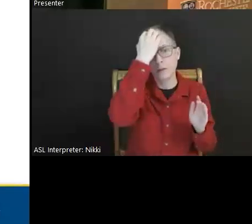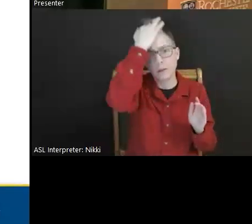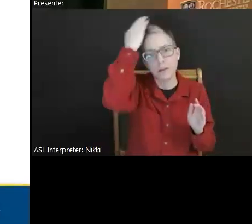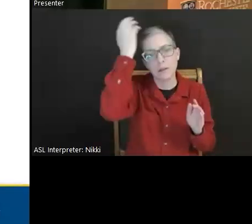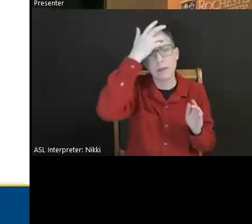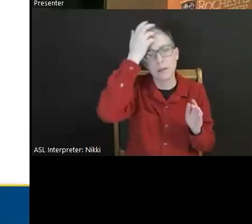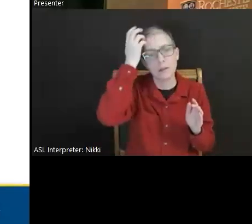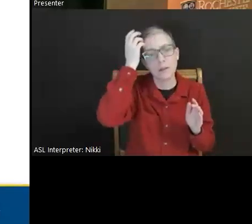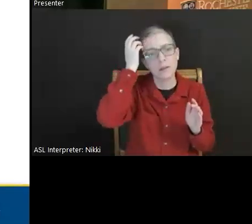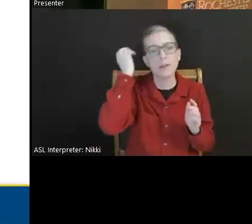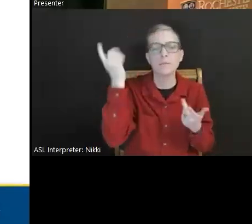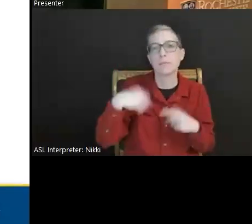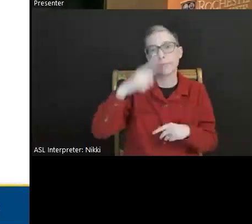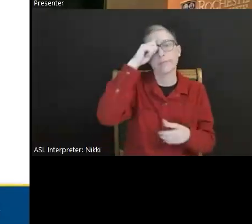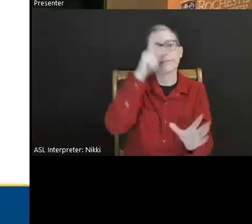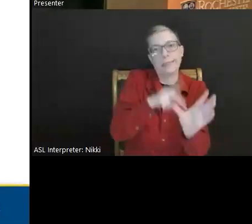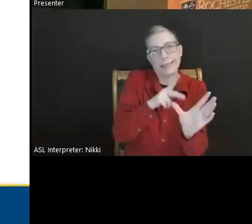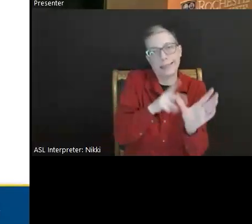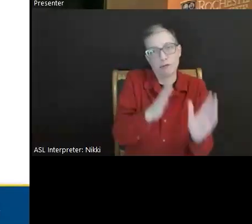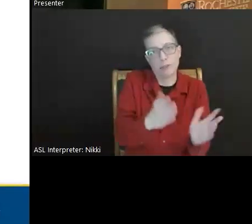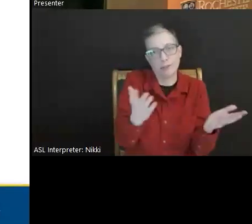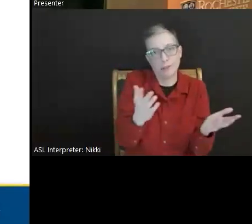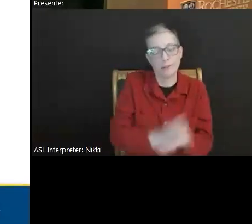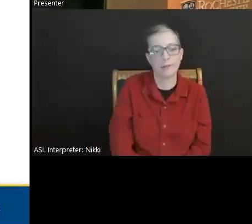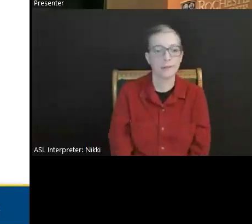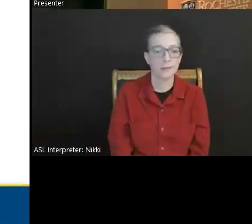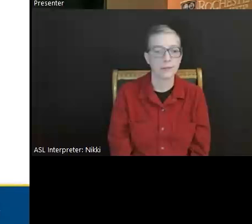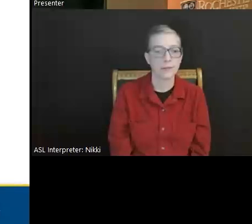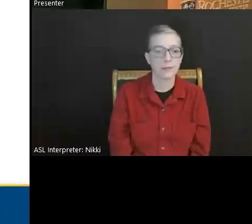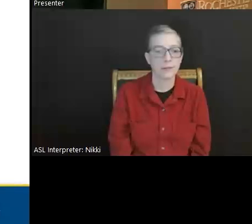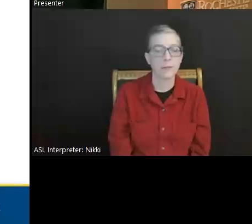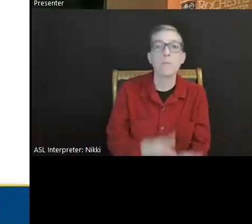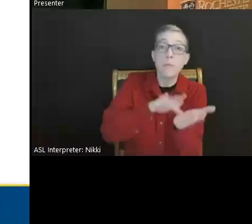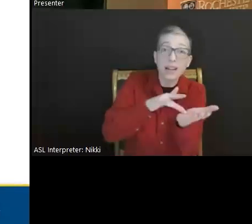Medication management is a small but important piece of recovery, and